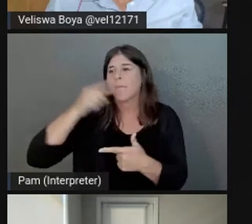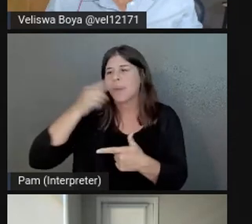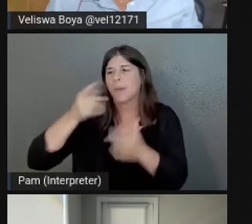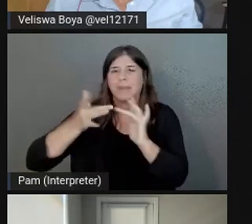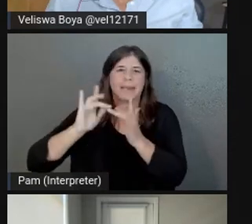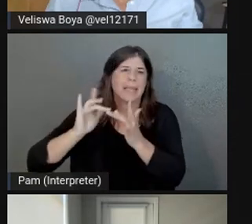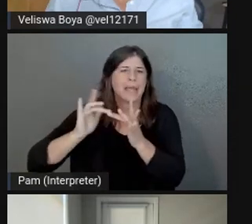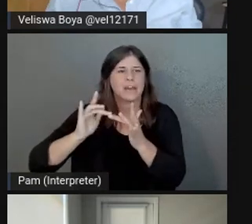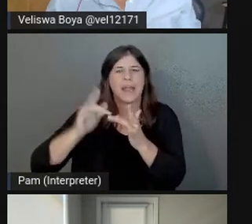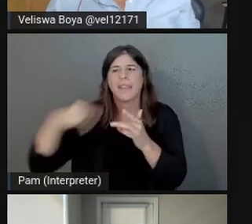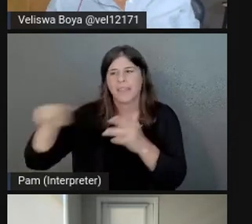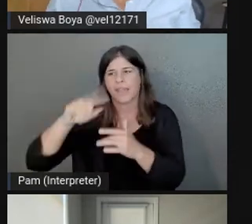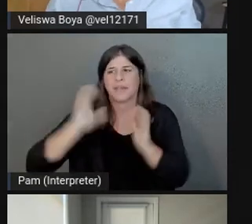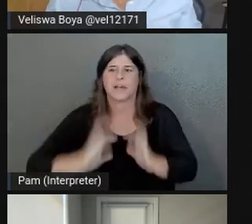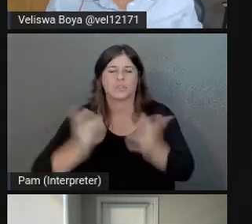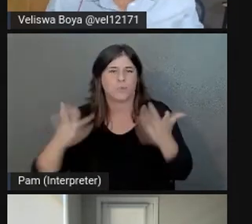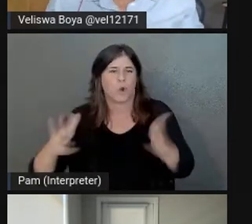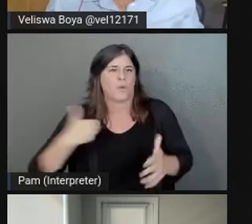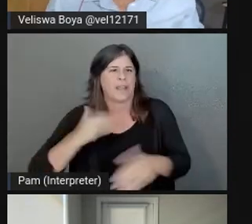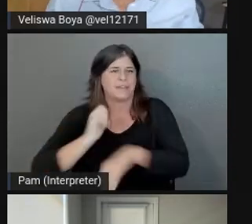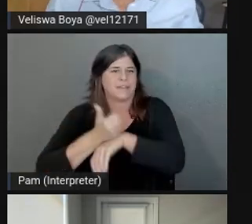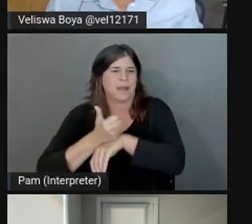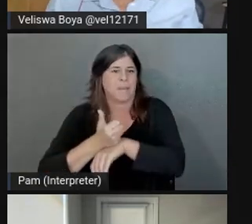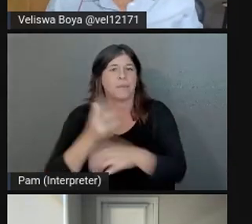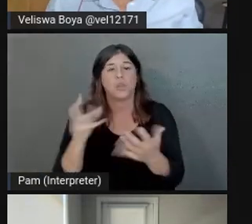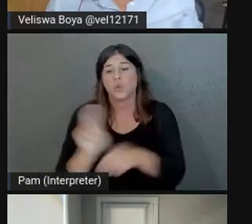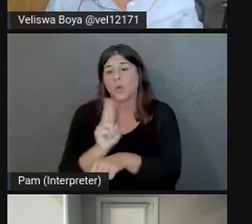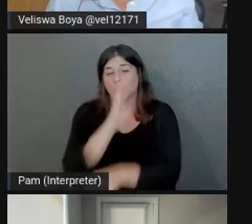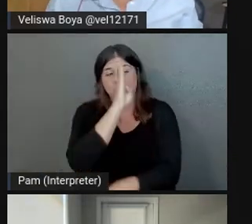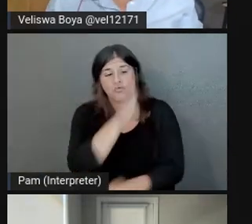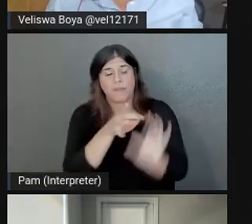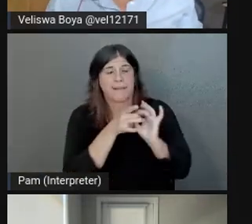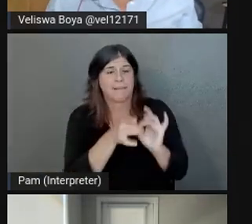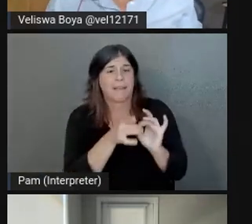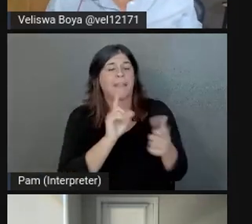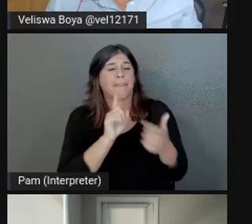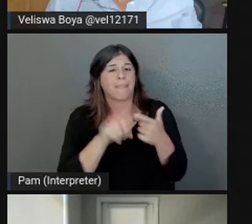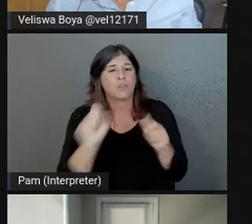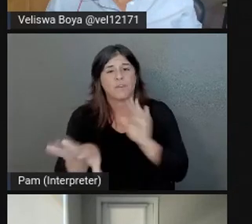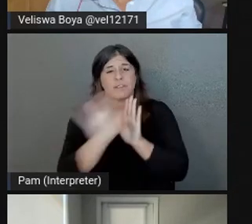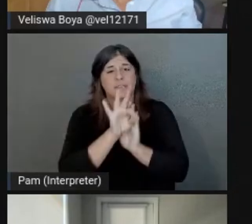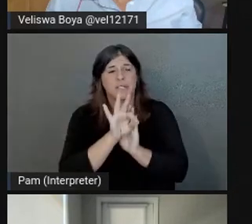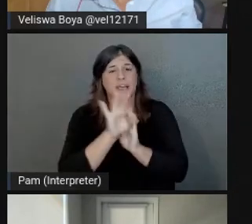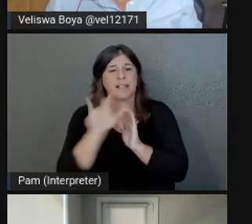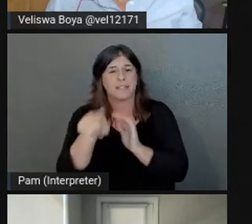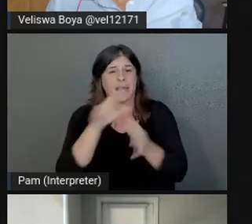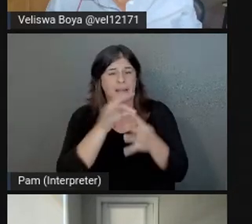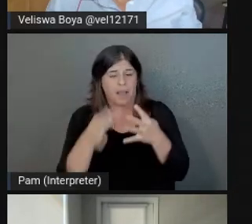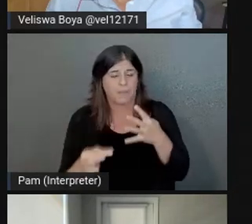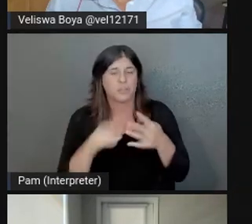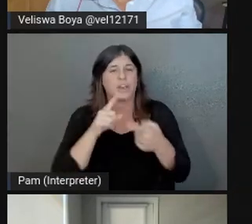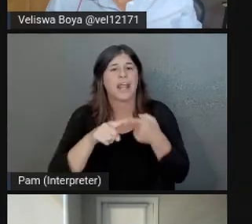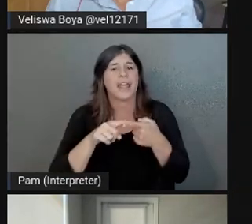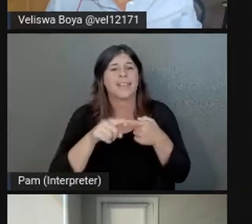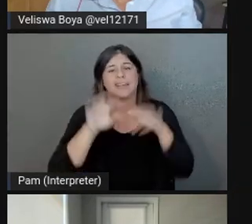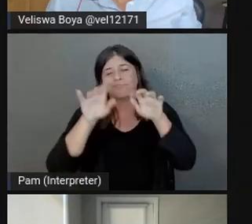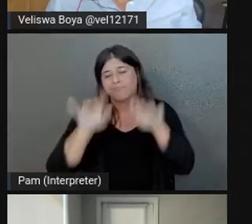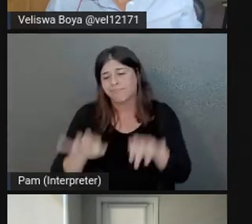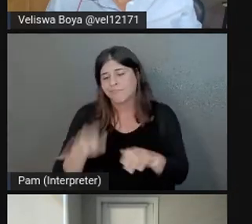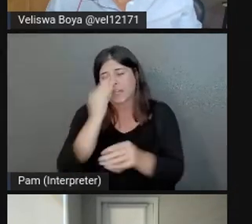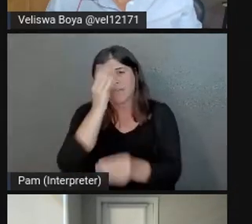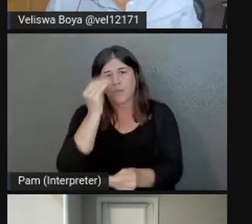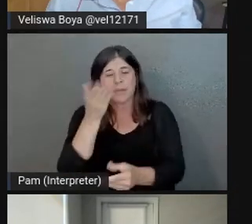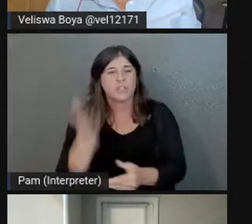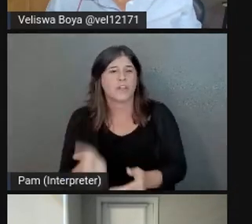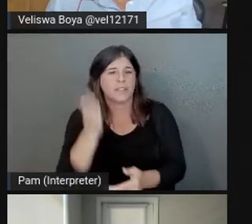the customer has, right? So if you want to use Direct Connect, you just have to select this option and fill some details here